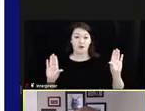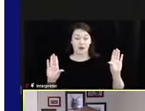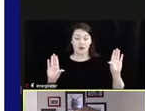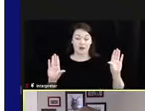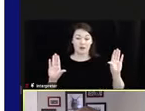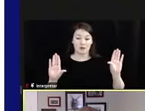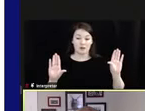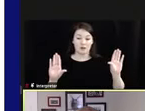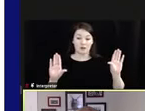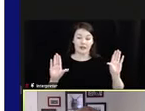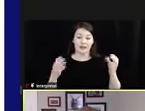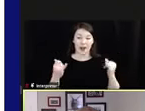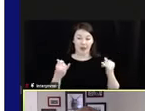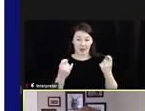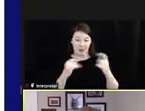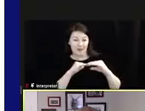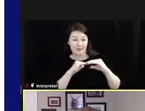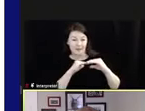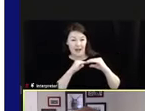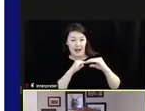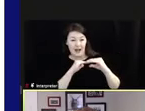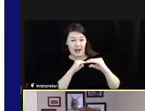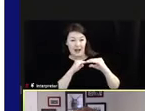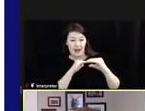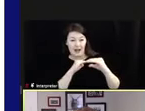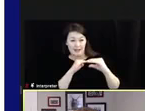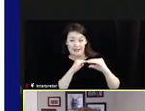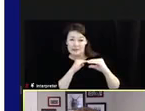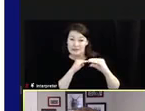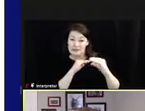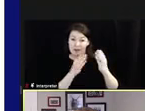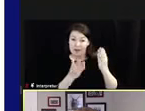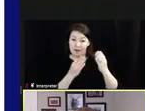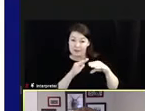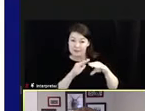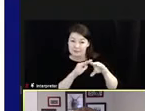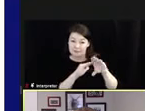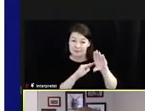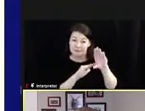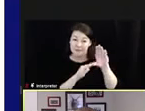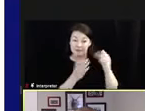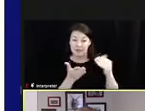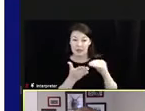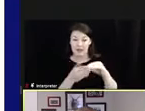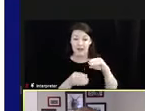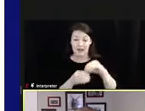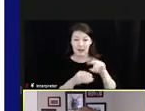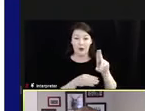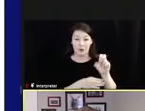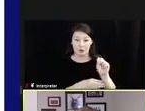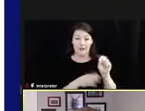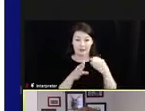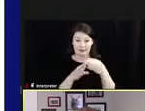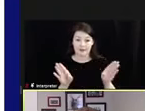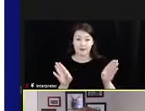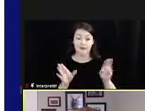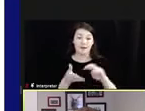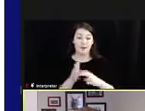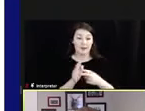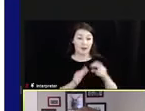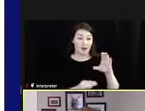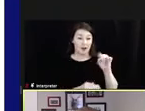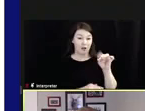to have flattened a little bit and actually perhaps looks like it might be increasing once again in the US overall. So again, Colorado's